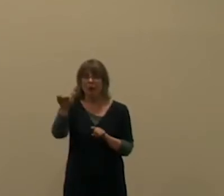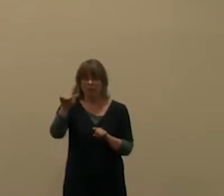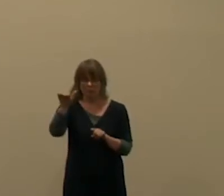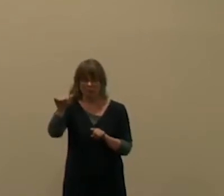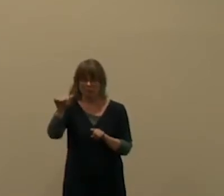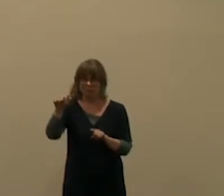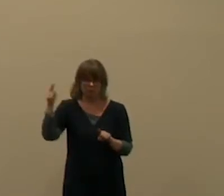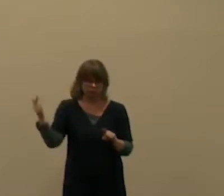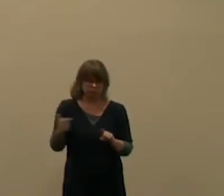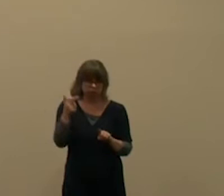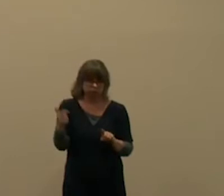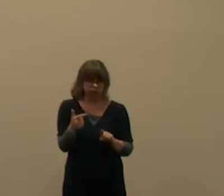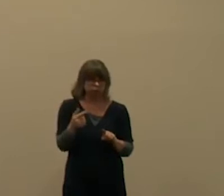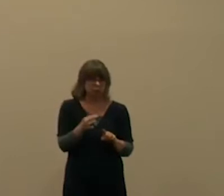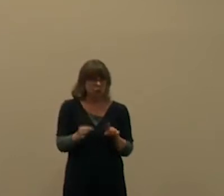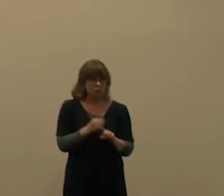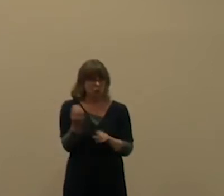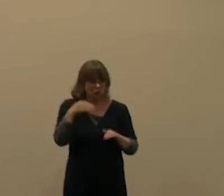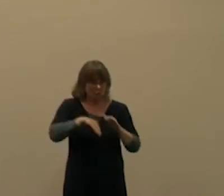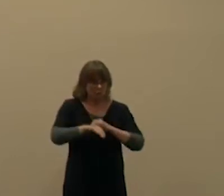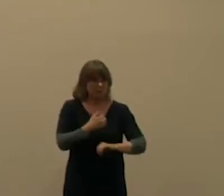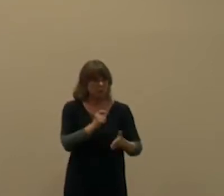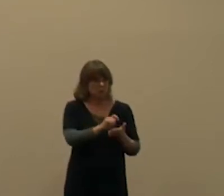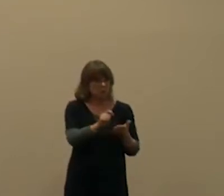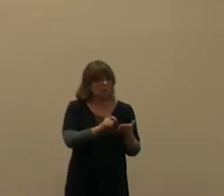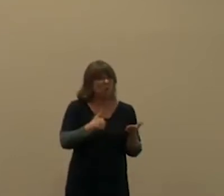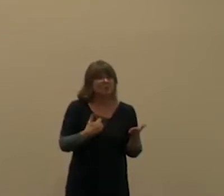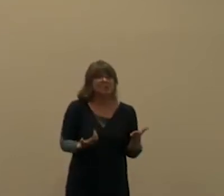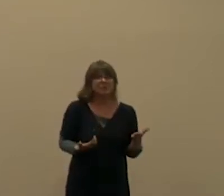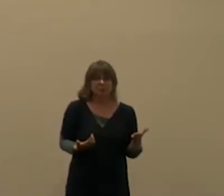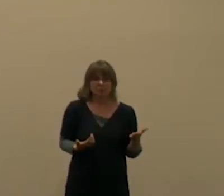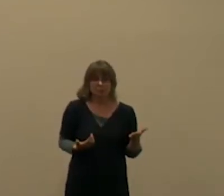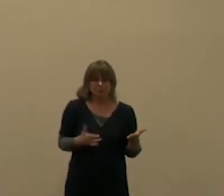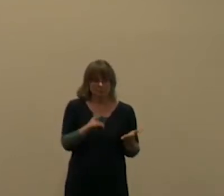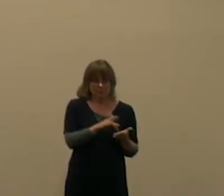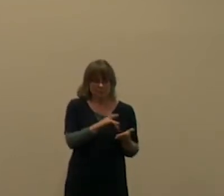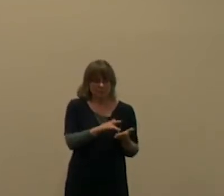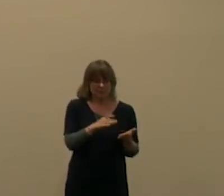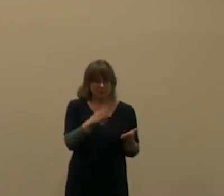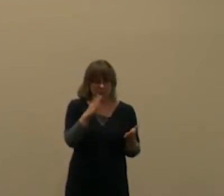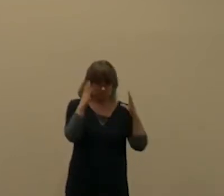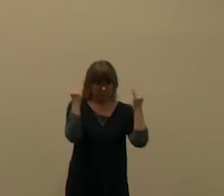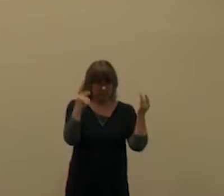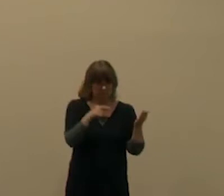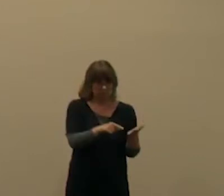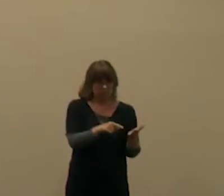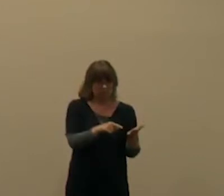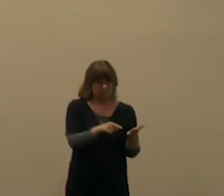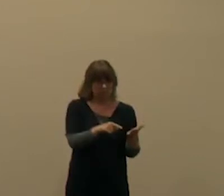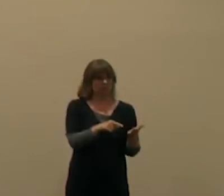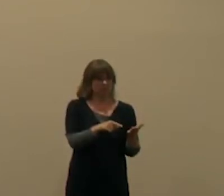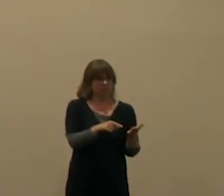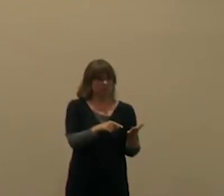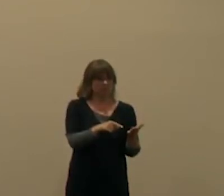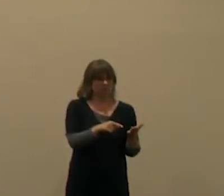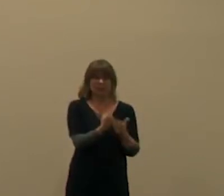Netherlands. He had to travel 2 hours to get into our main office in Utrecht, in the center of the Netherlands, just to find out that he was the